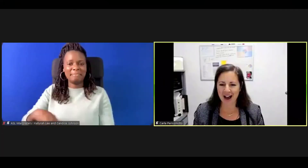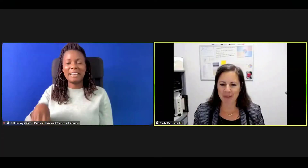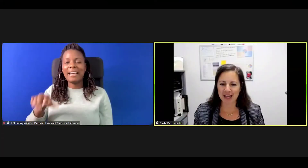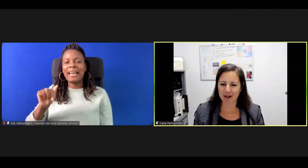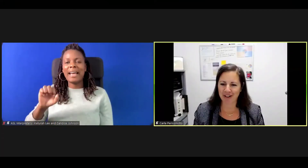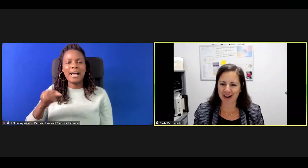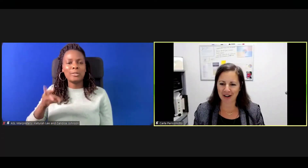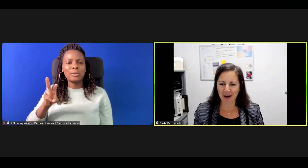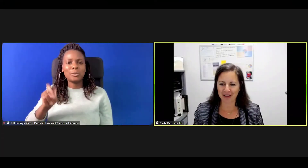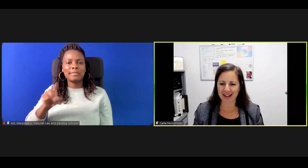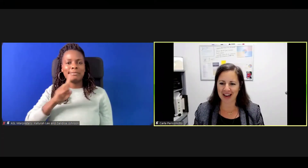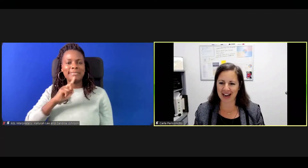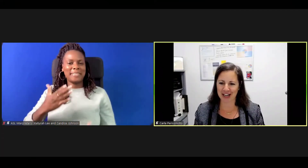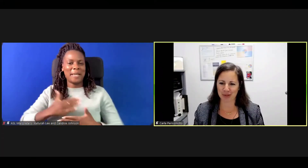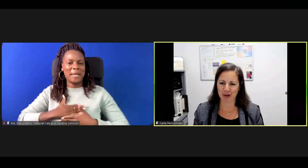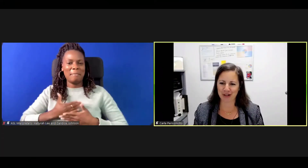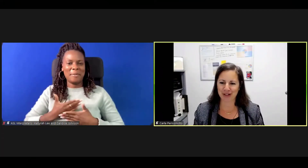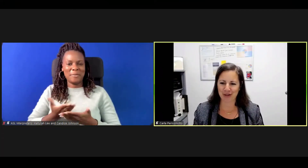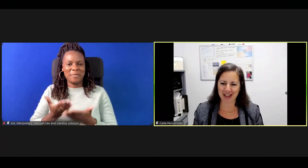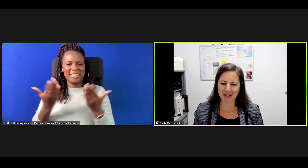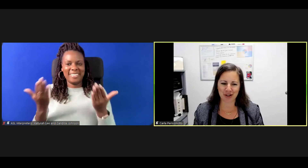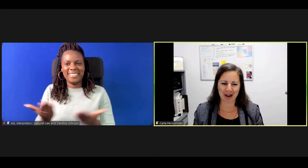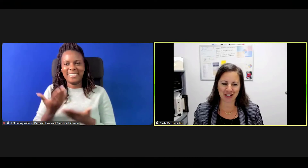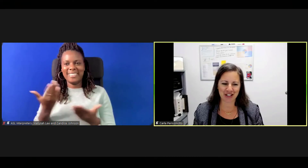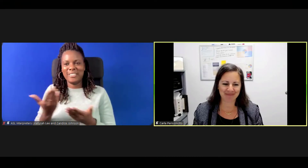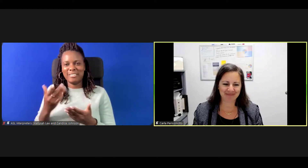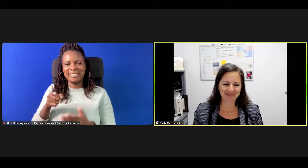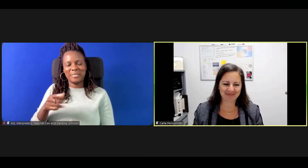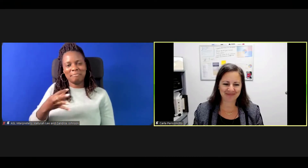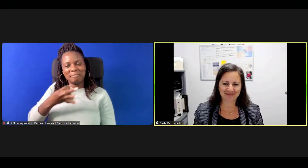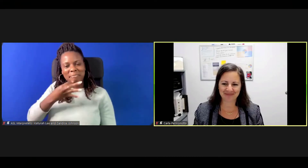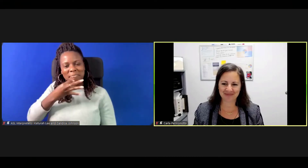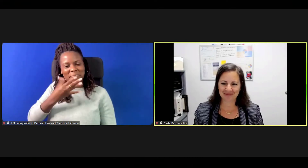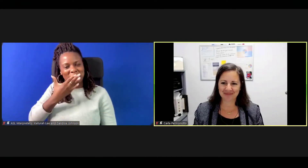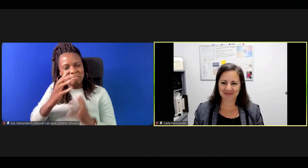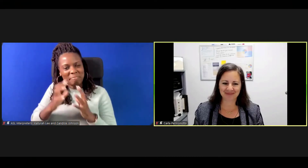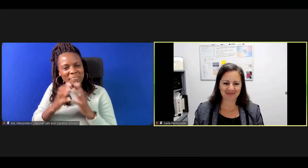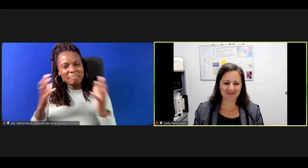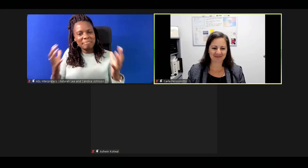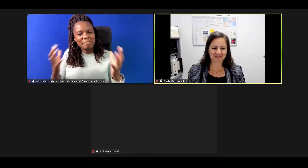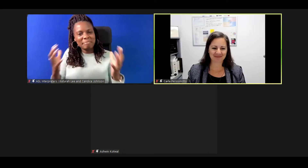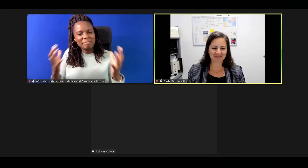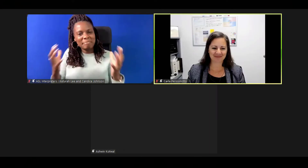here as my friend and colleague and expert. So thank you so much.